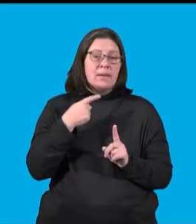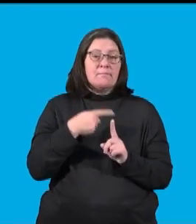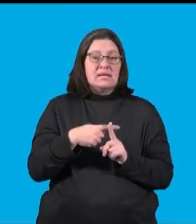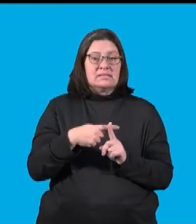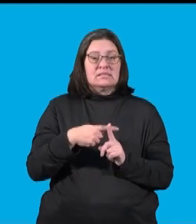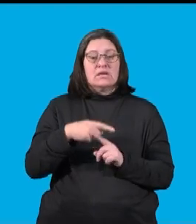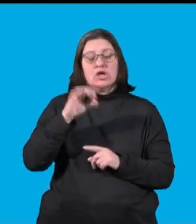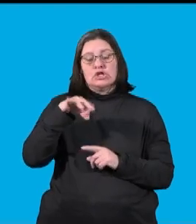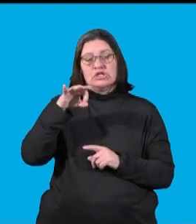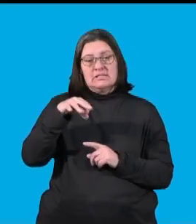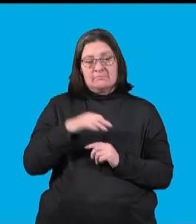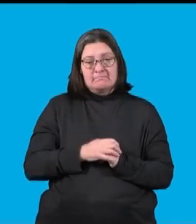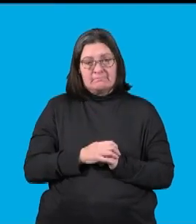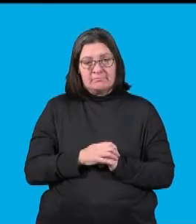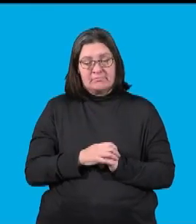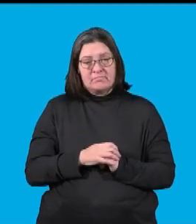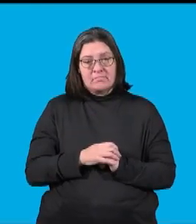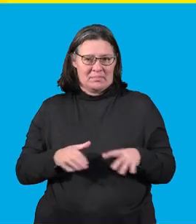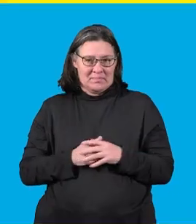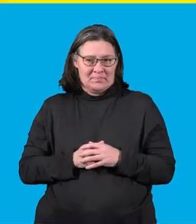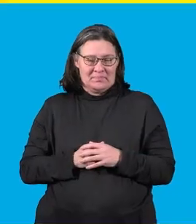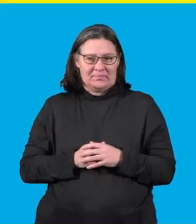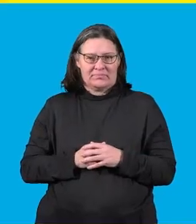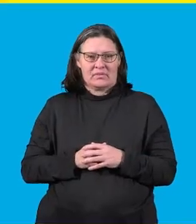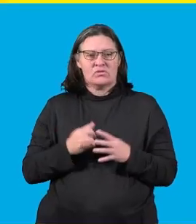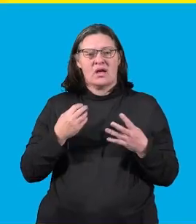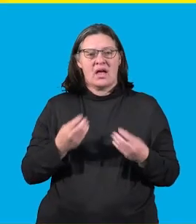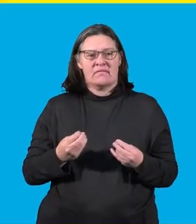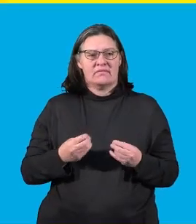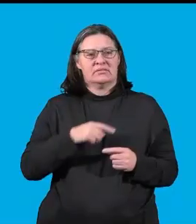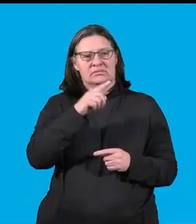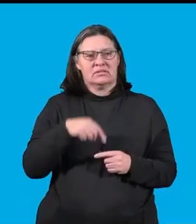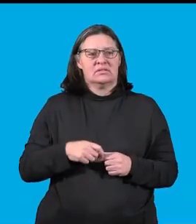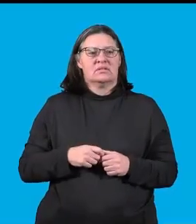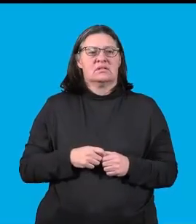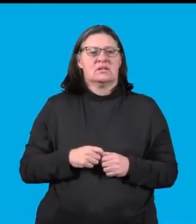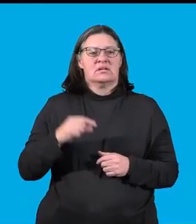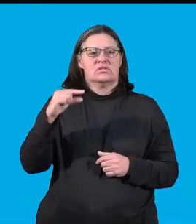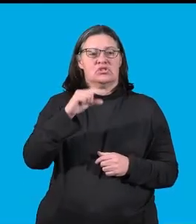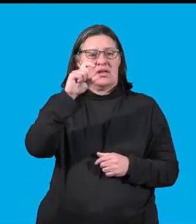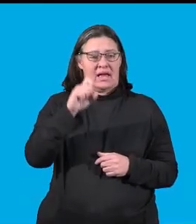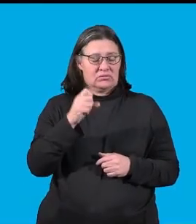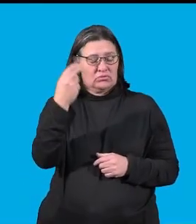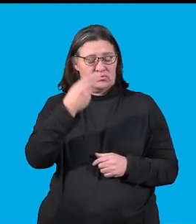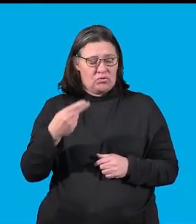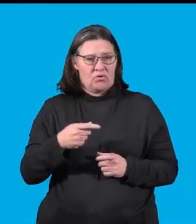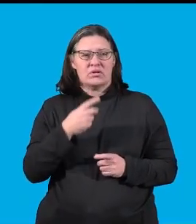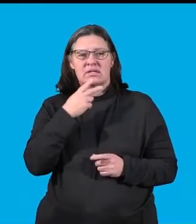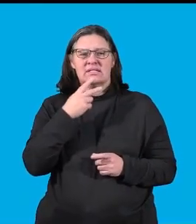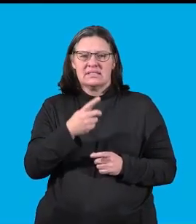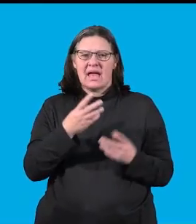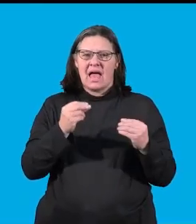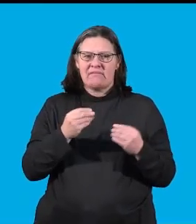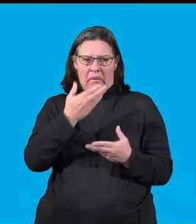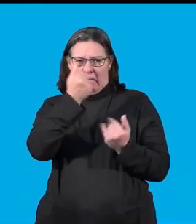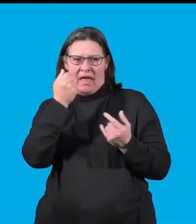3x plus 13. Okay. So we've got here the graph of gx, which is drawn, and you see that